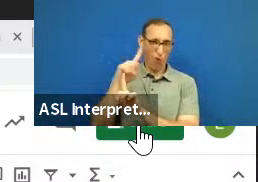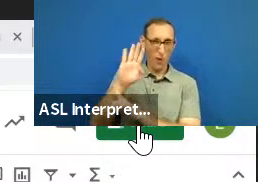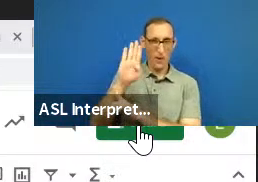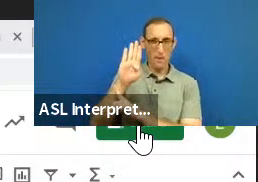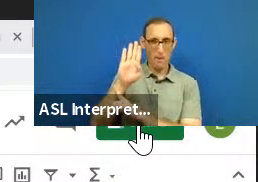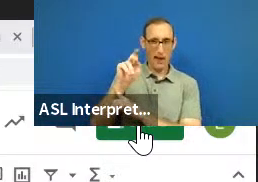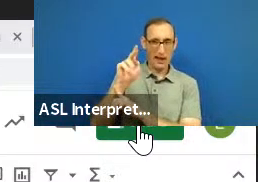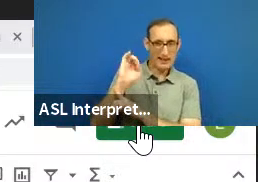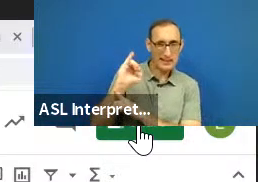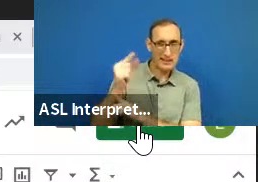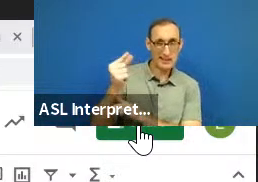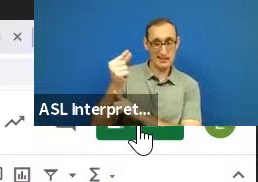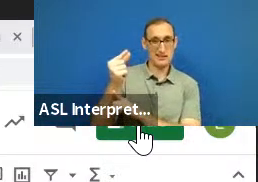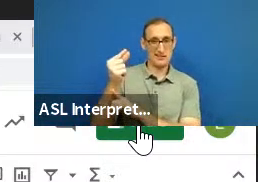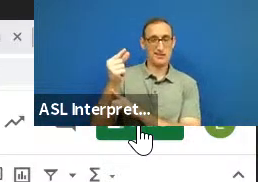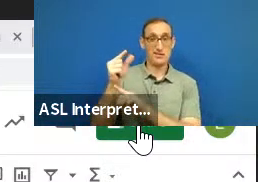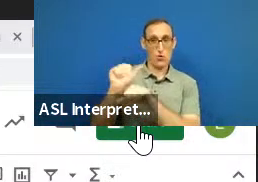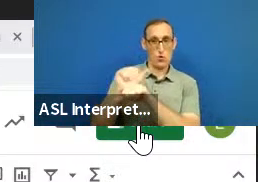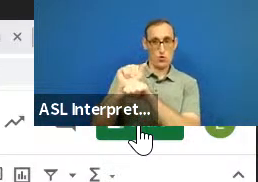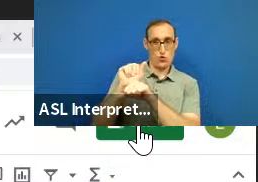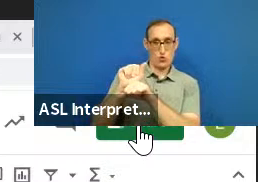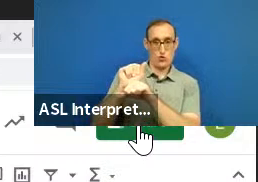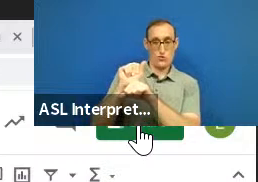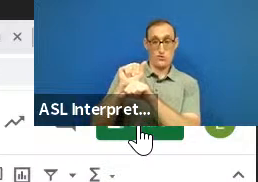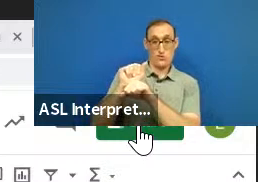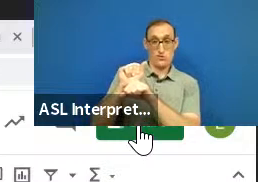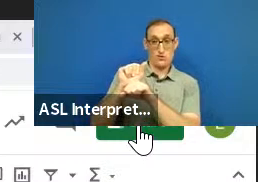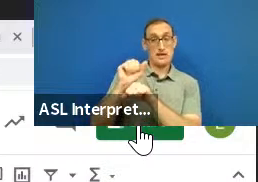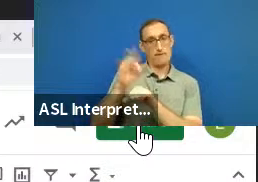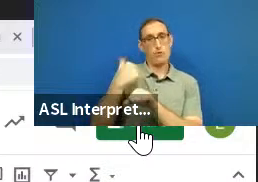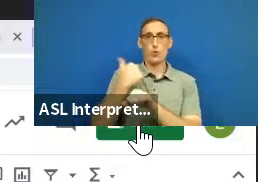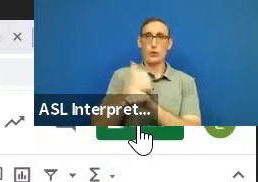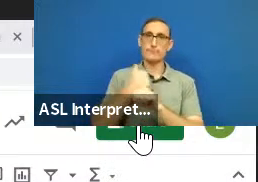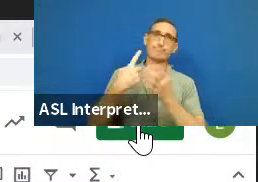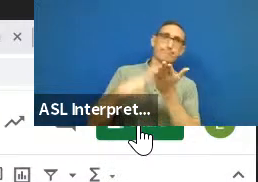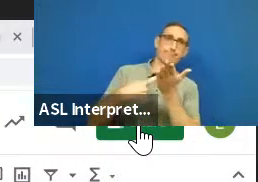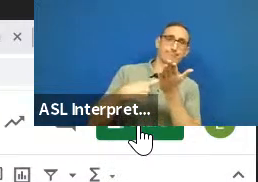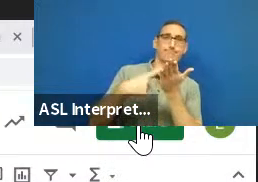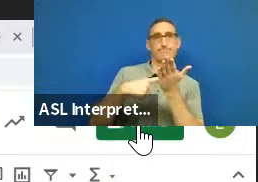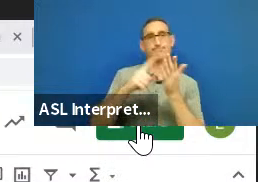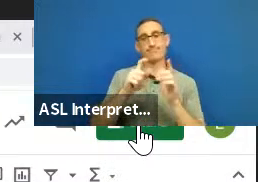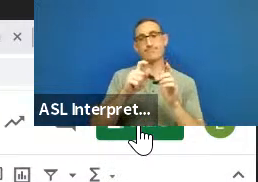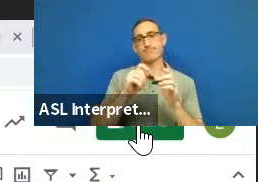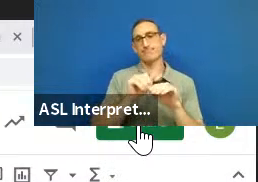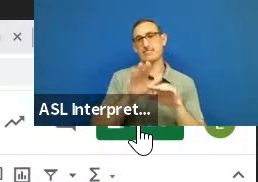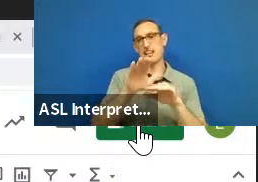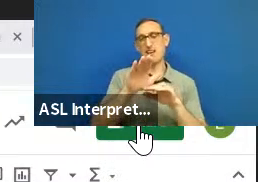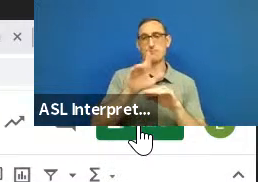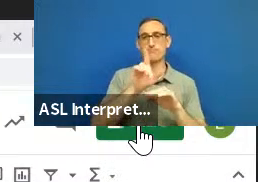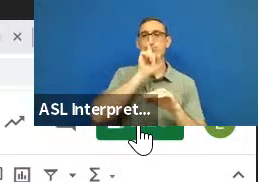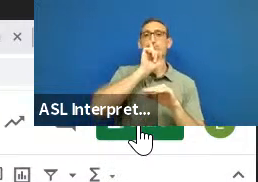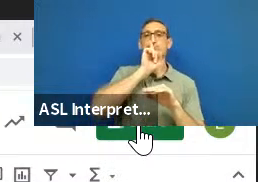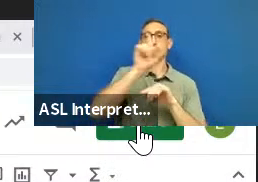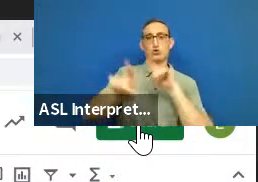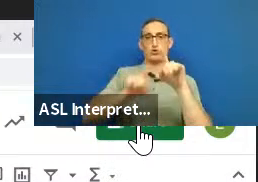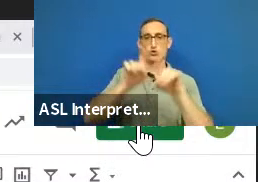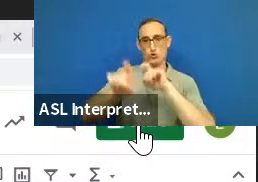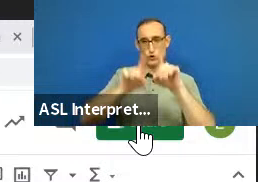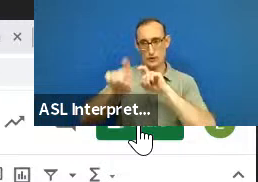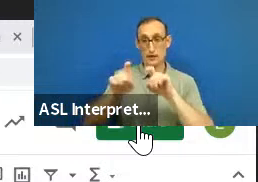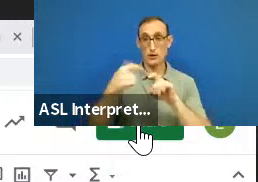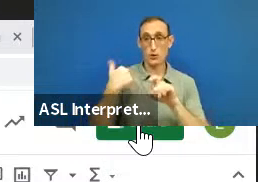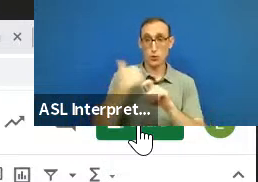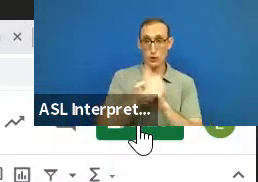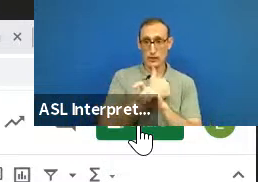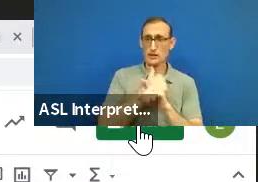that we send out anonymously so that we receive the feedback, we target what zip codes and things like that you want to send the